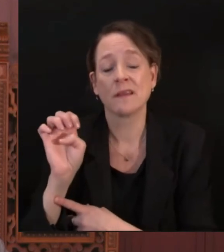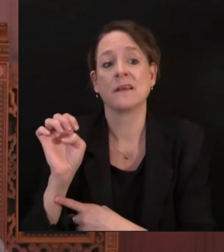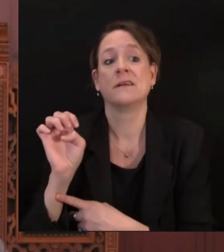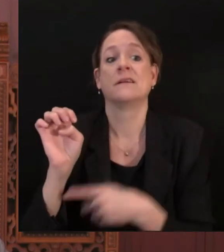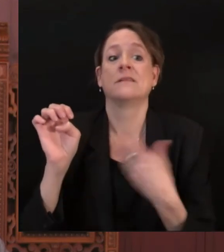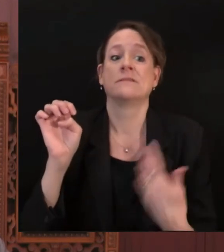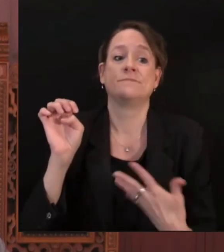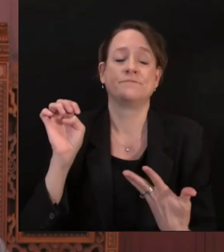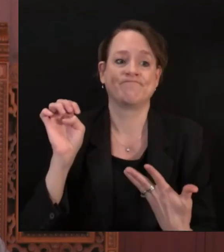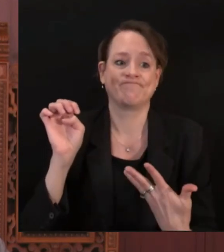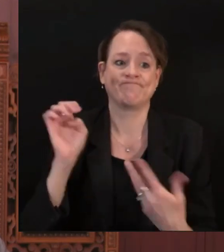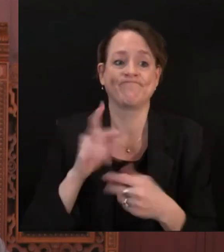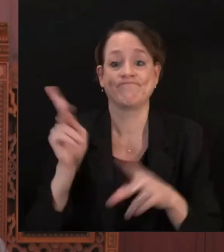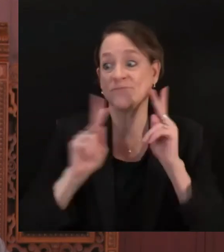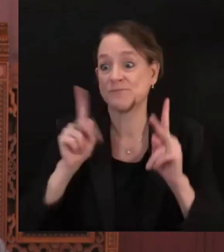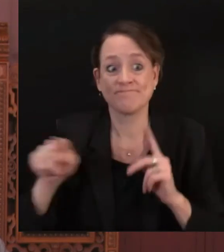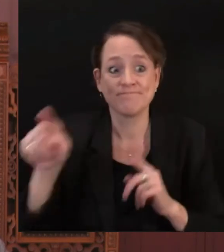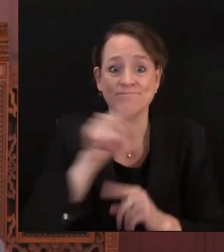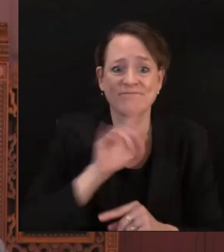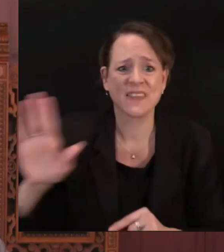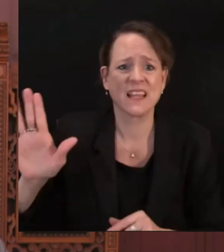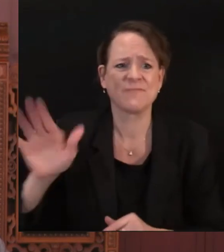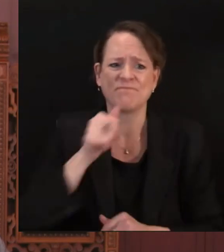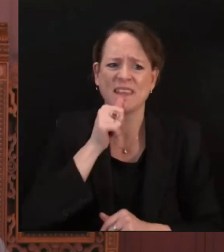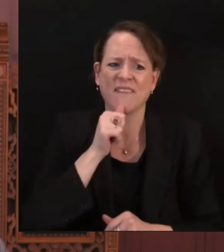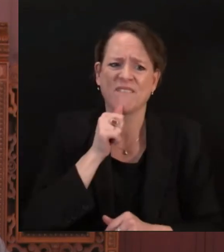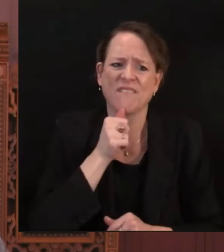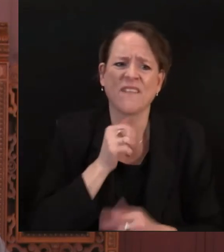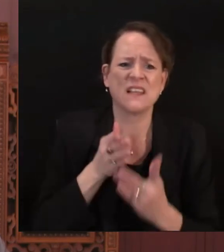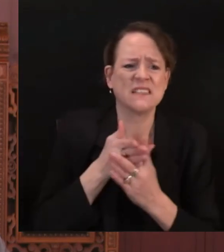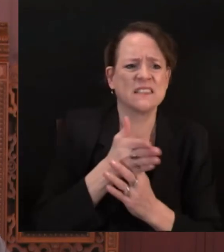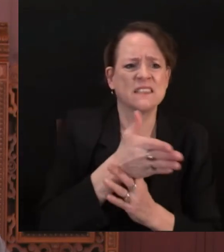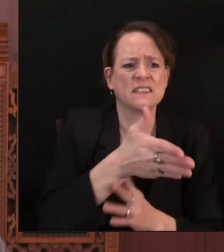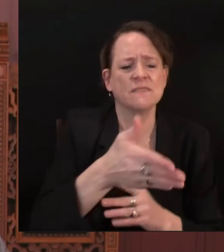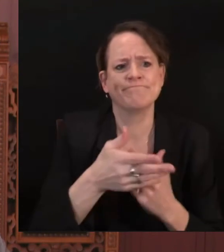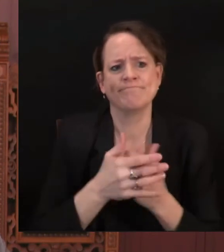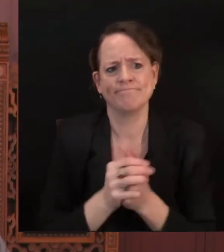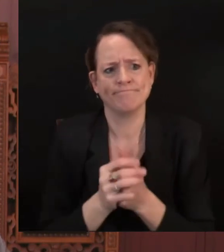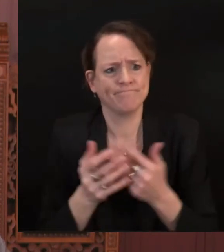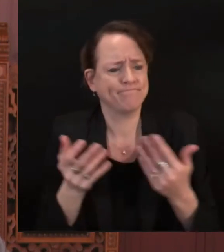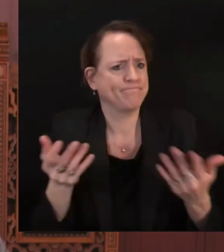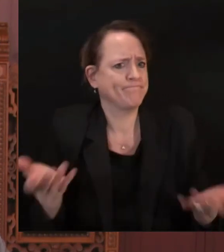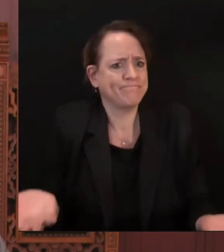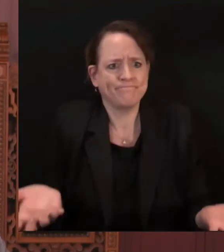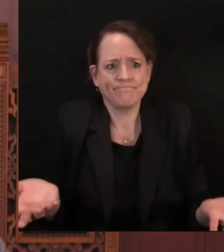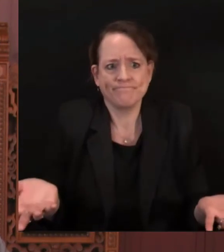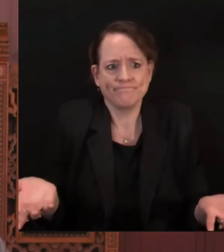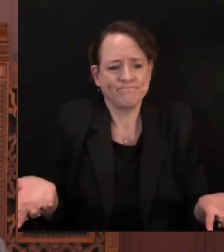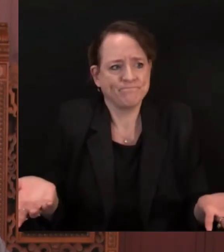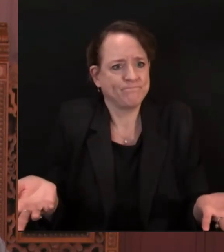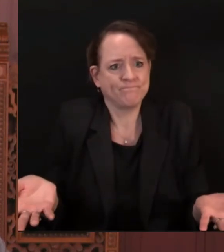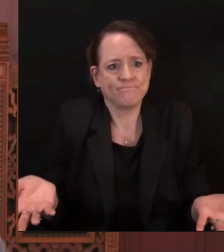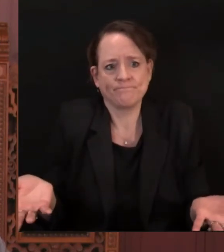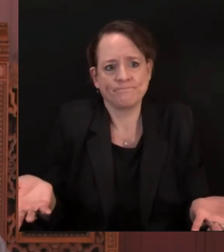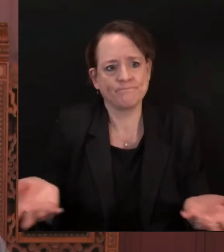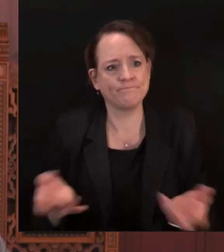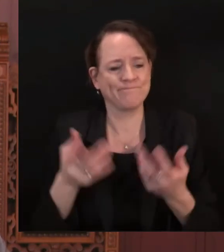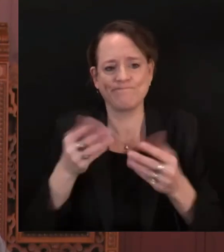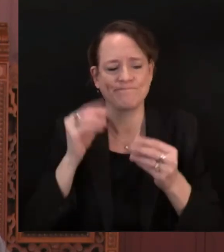of this pandemic, I do not have that information. I'm sure there's some think tank that has done it, but frankly, how